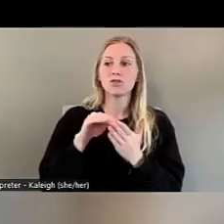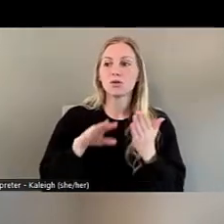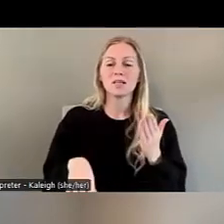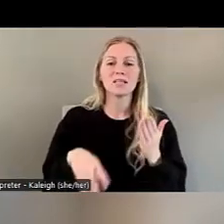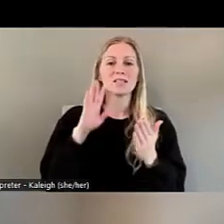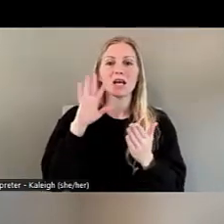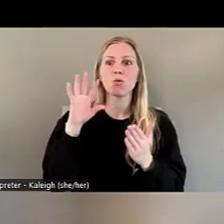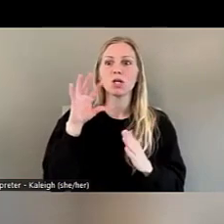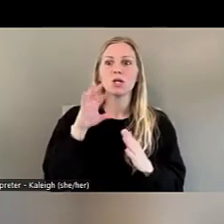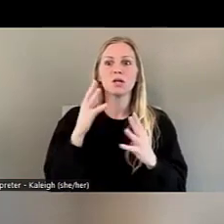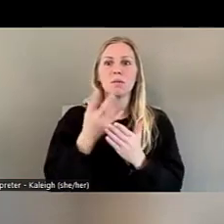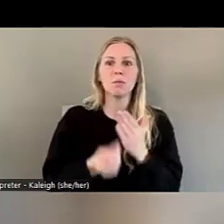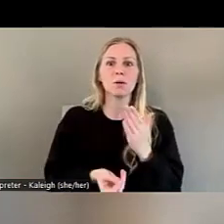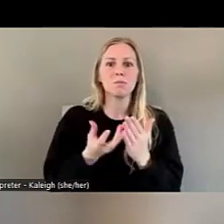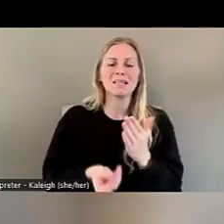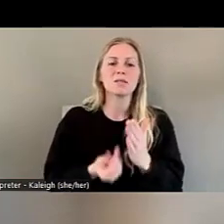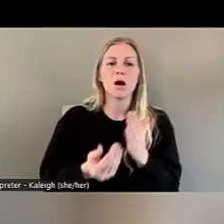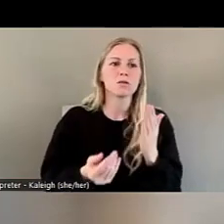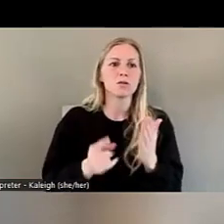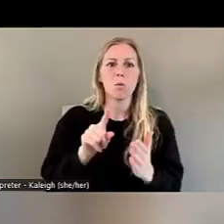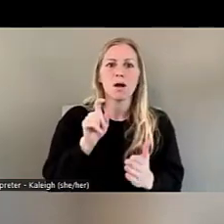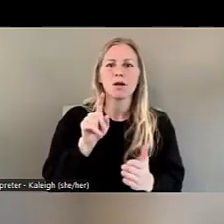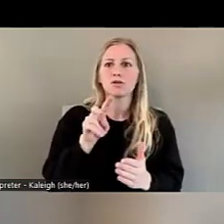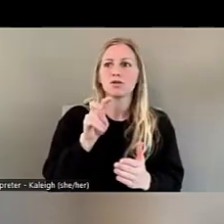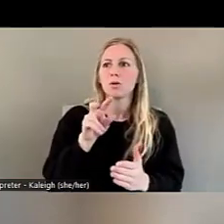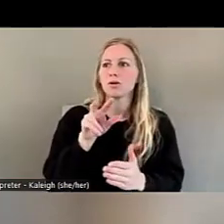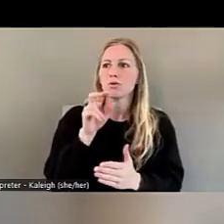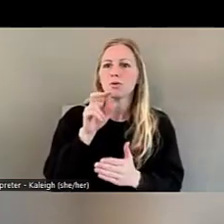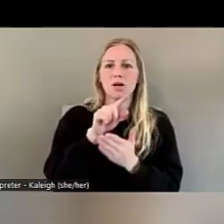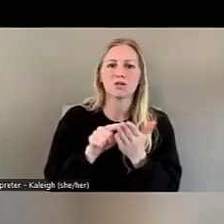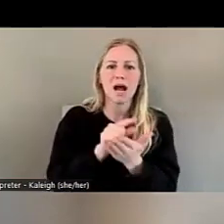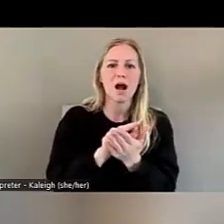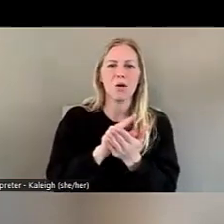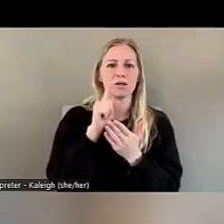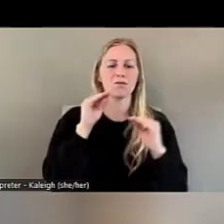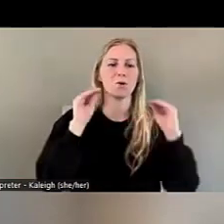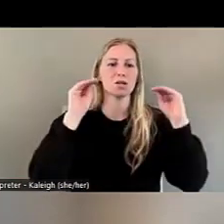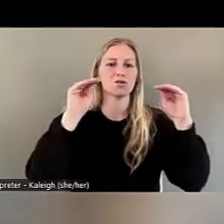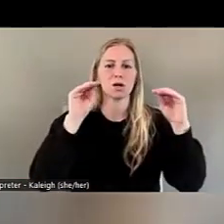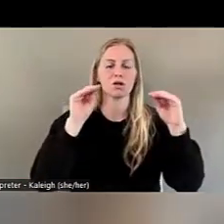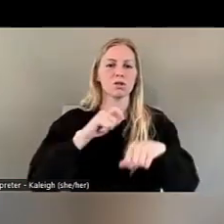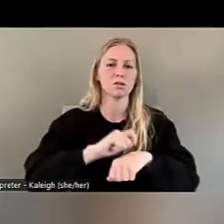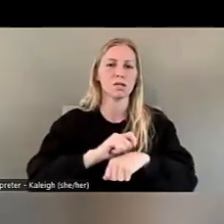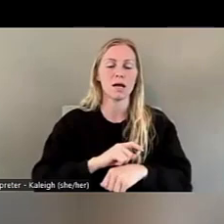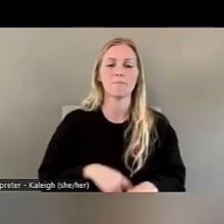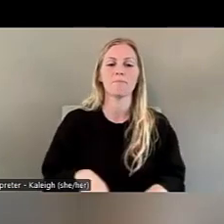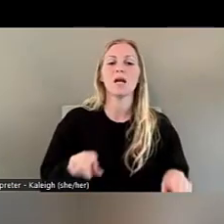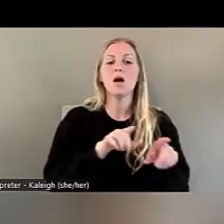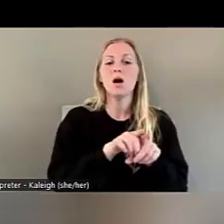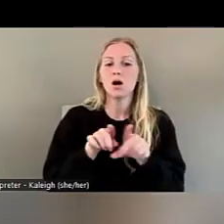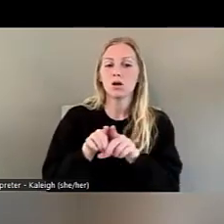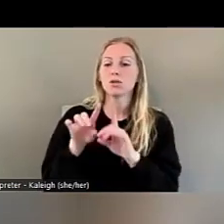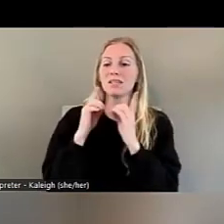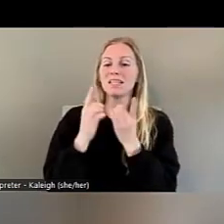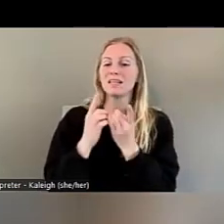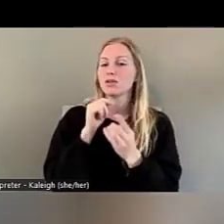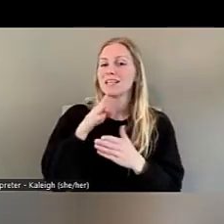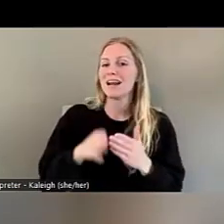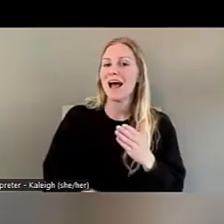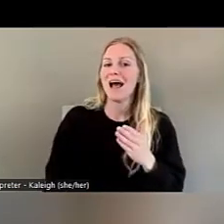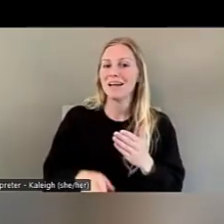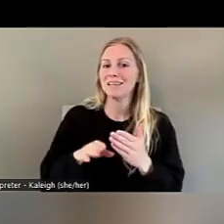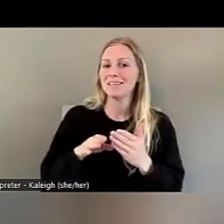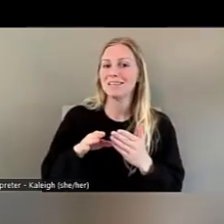of instructional time. Our investigation also found that the district did not end seclusion where students